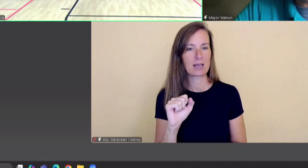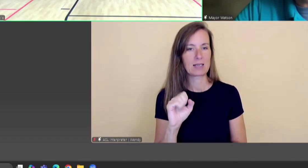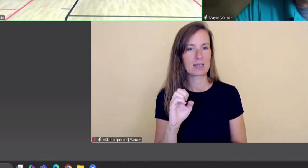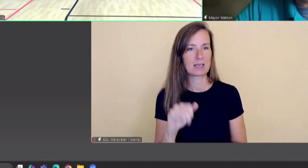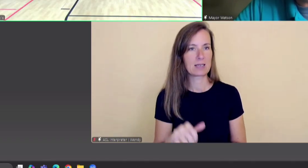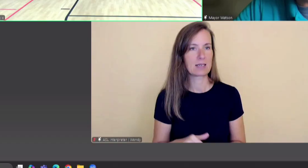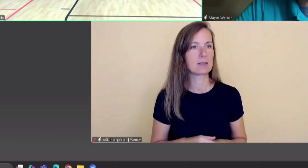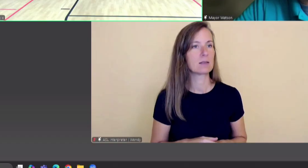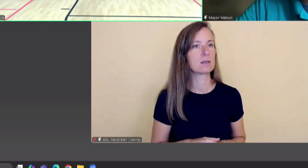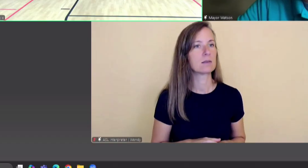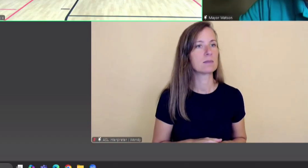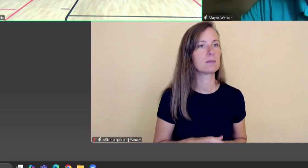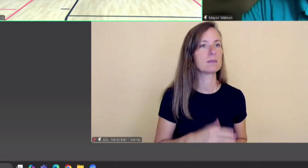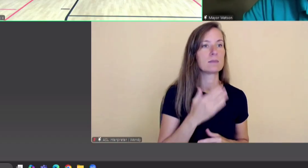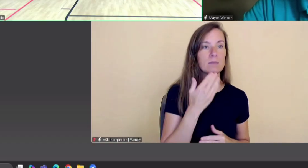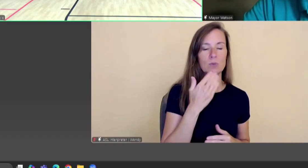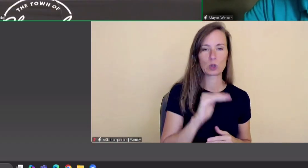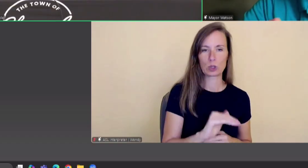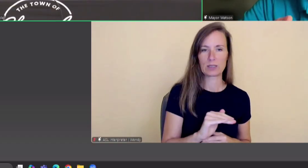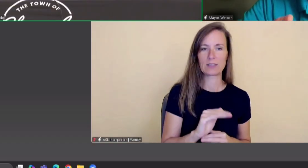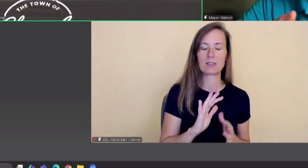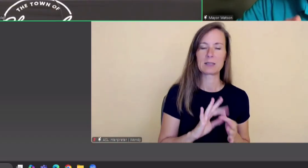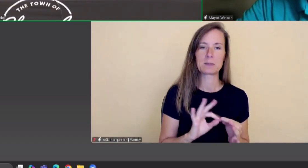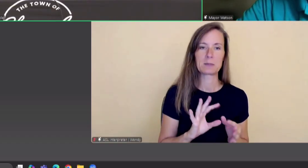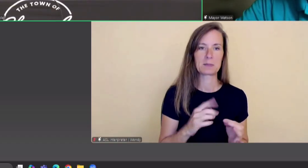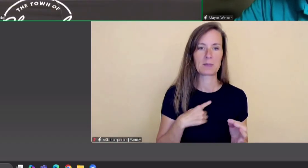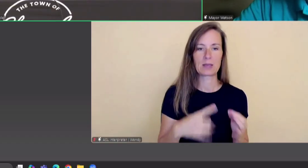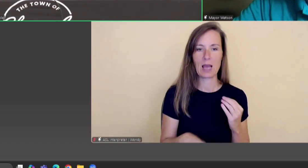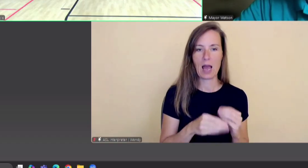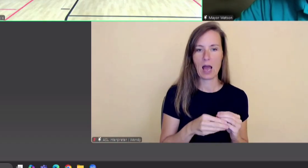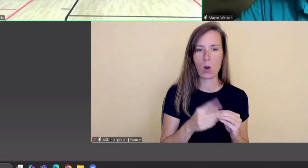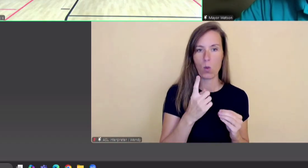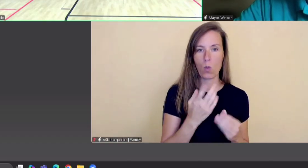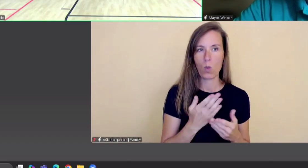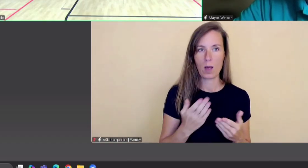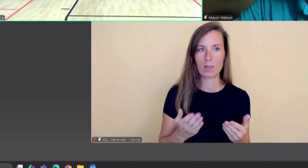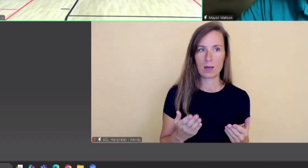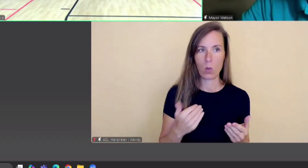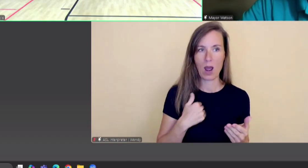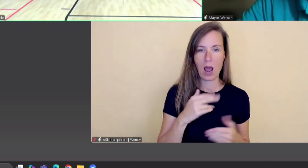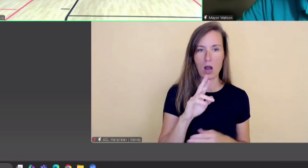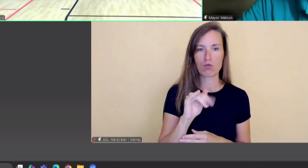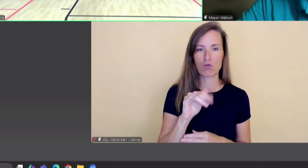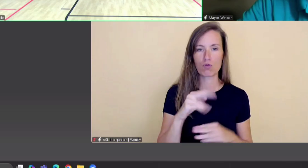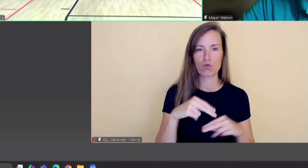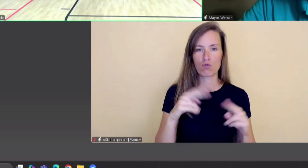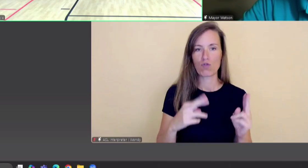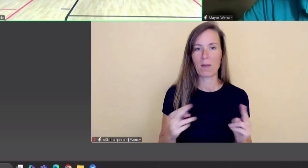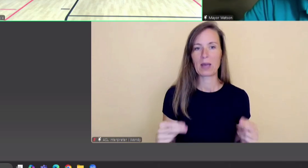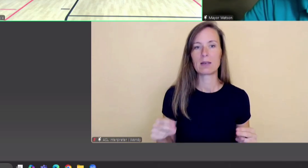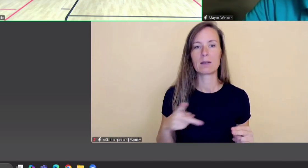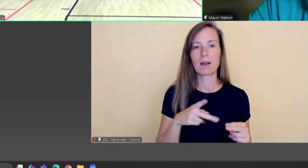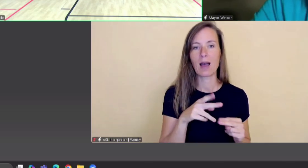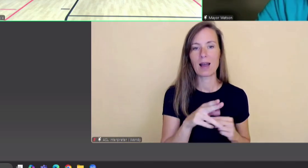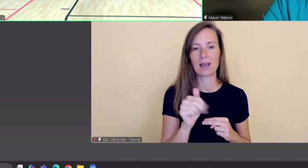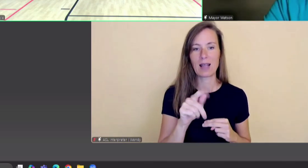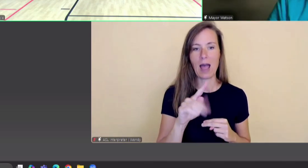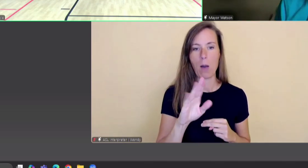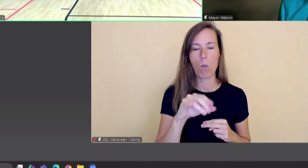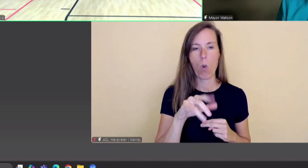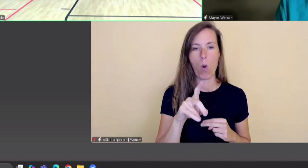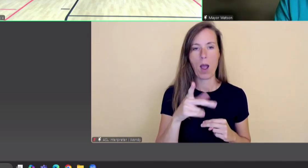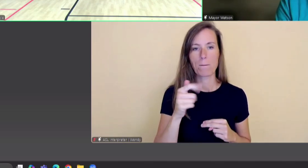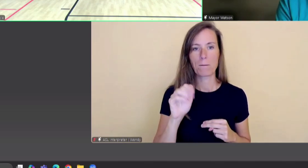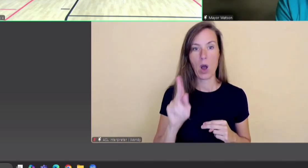Good evening. I will just add one thing. We had the ribbon cutting at Boyd Park. It was a great event. It was